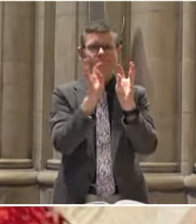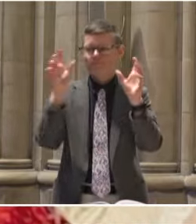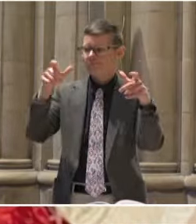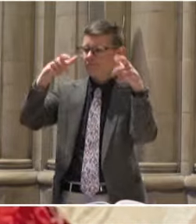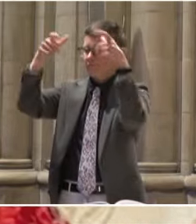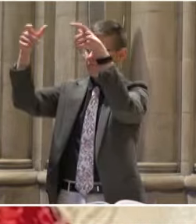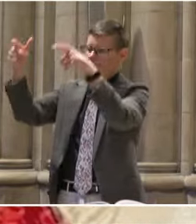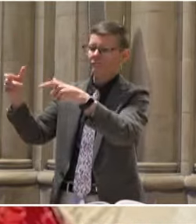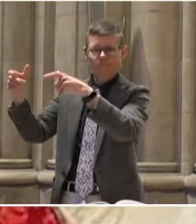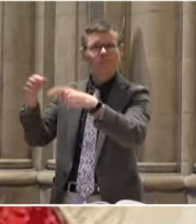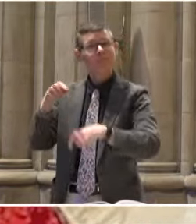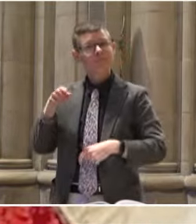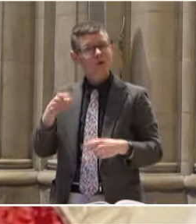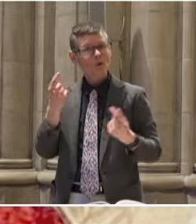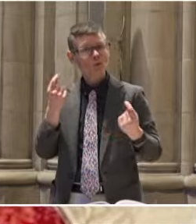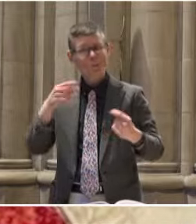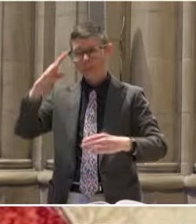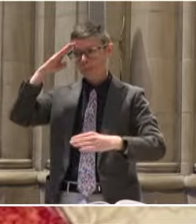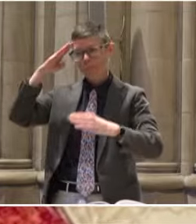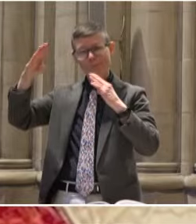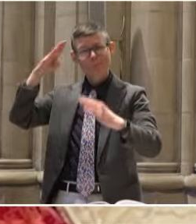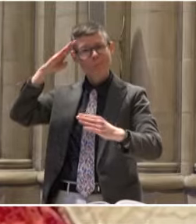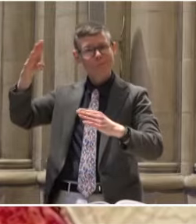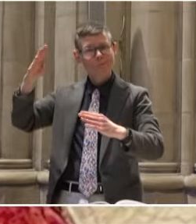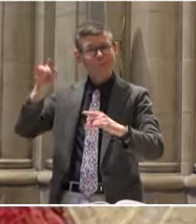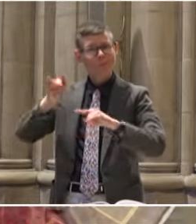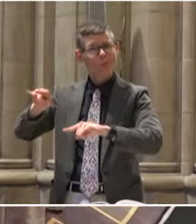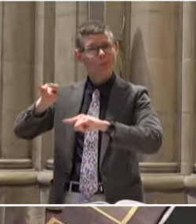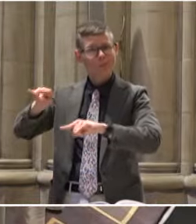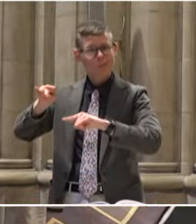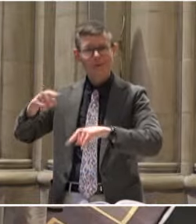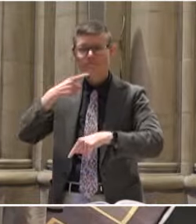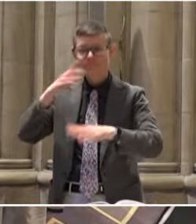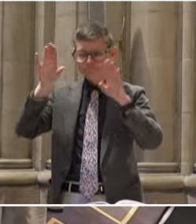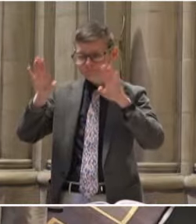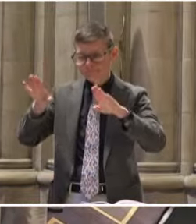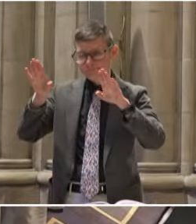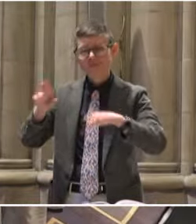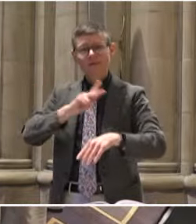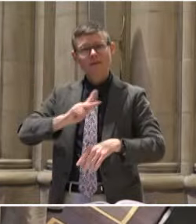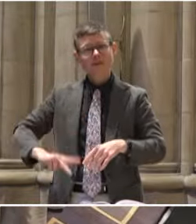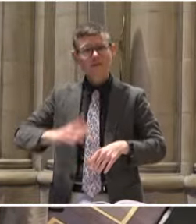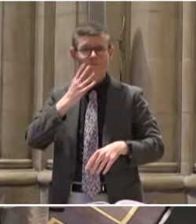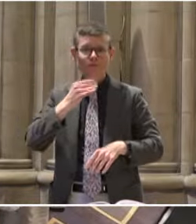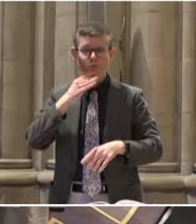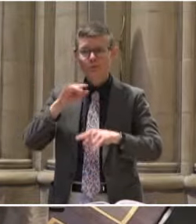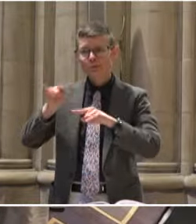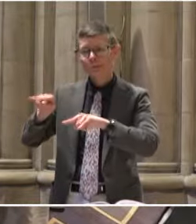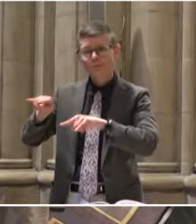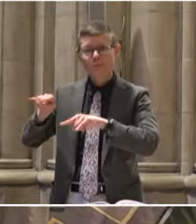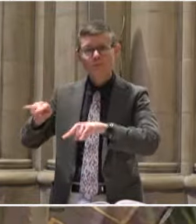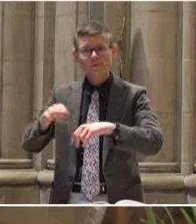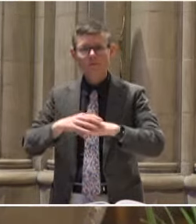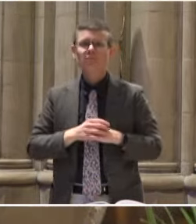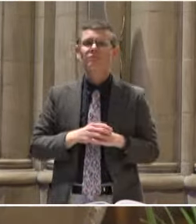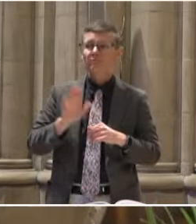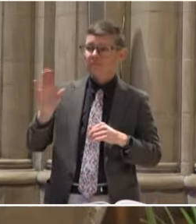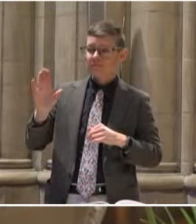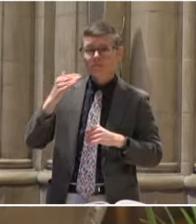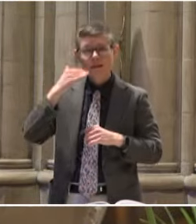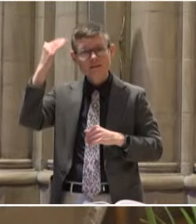they began saluting him. "Hail, King of the Jews!" They struck his head